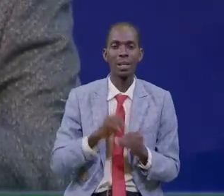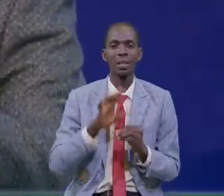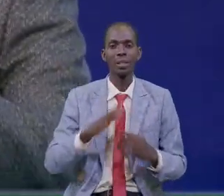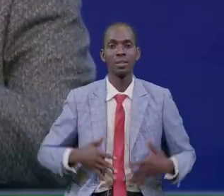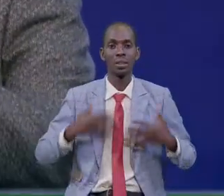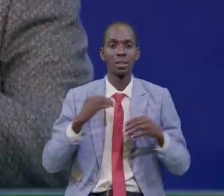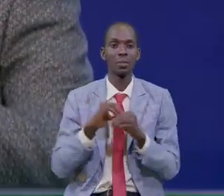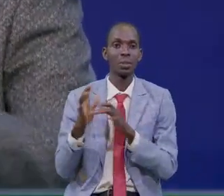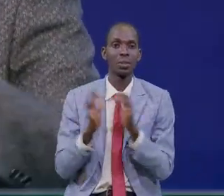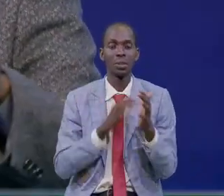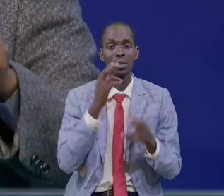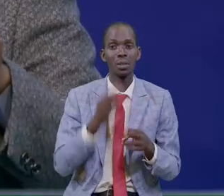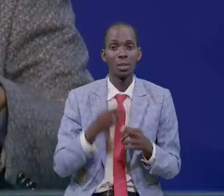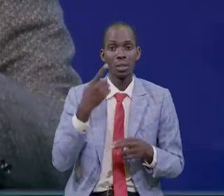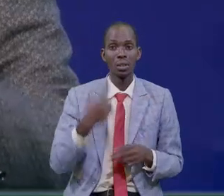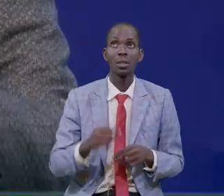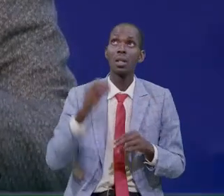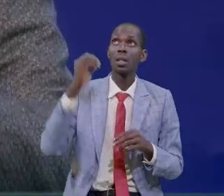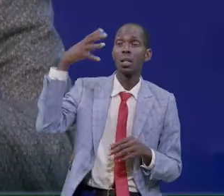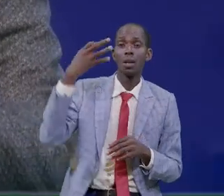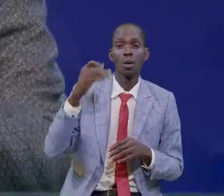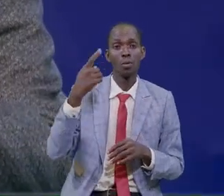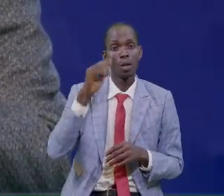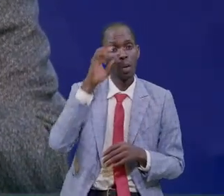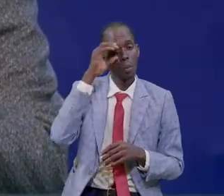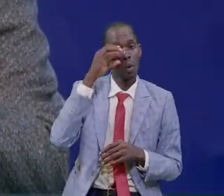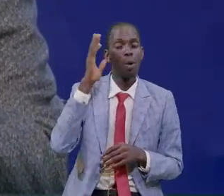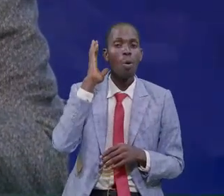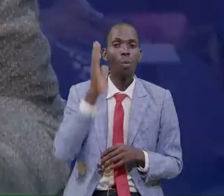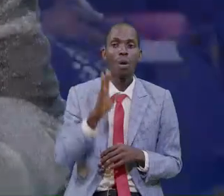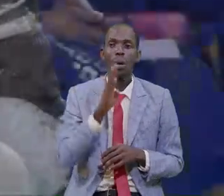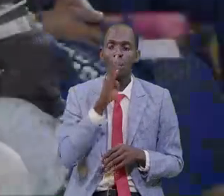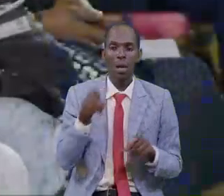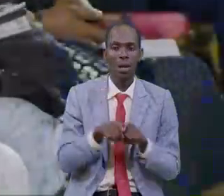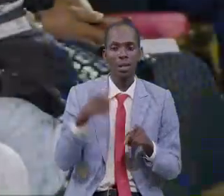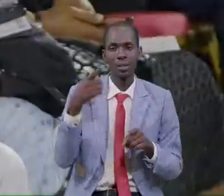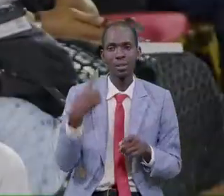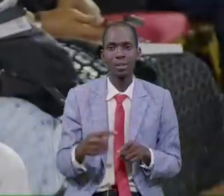The light of the moon shall be as the light of the sun,